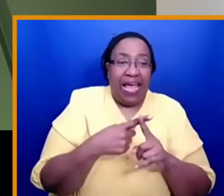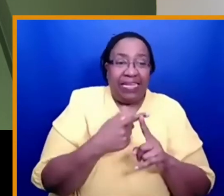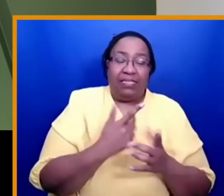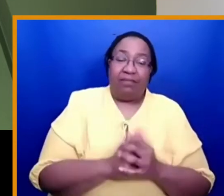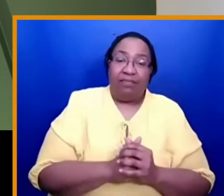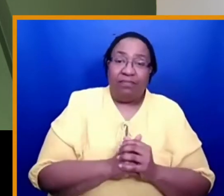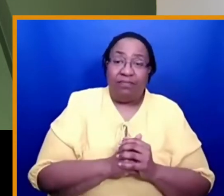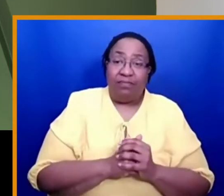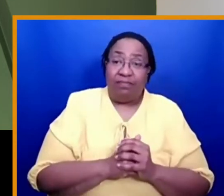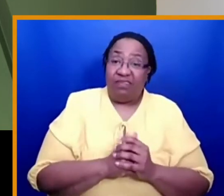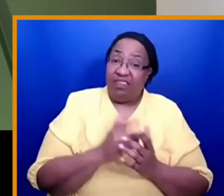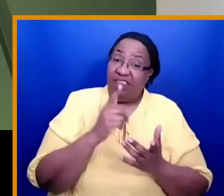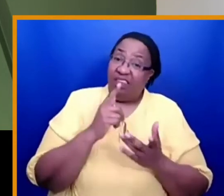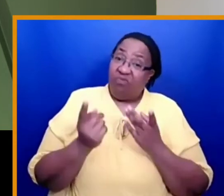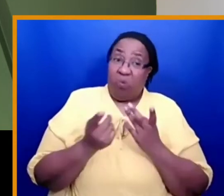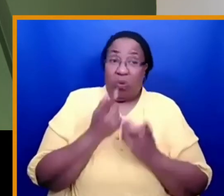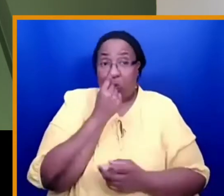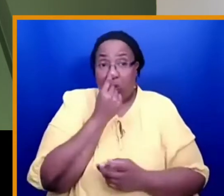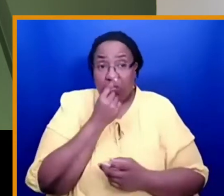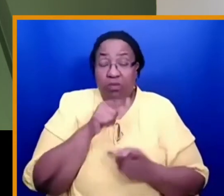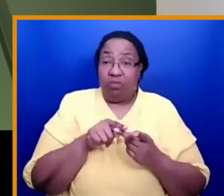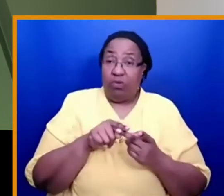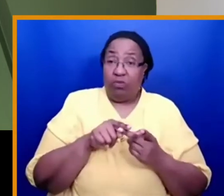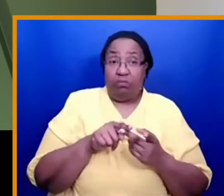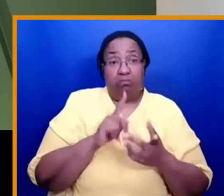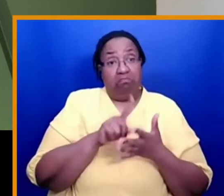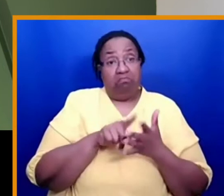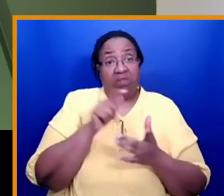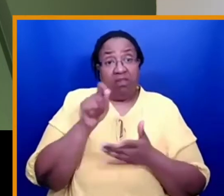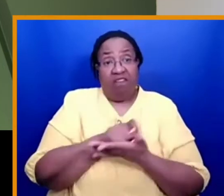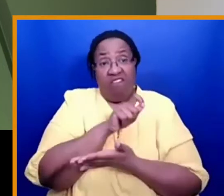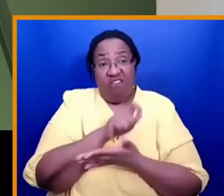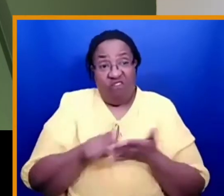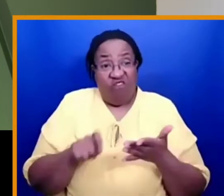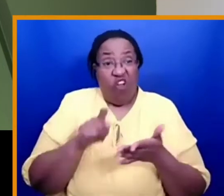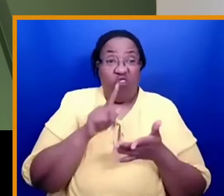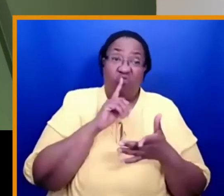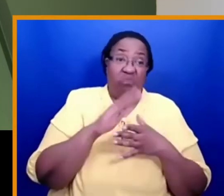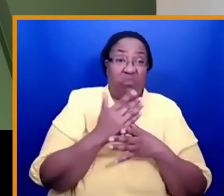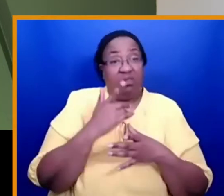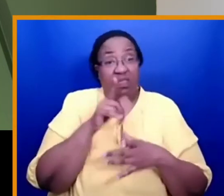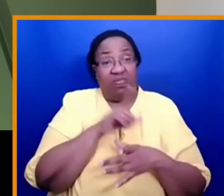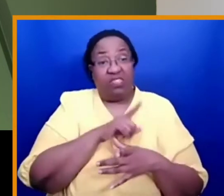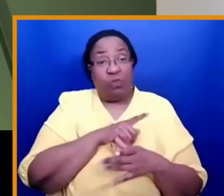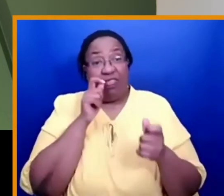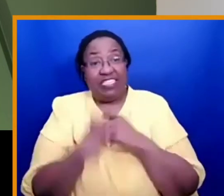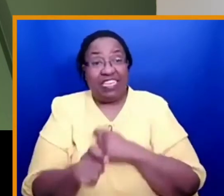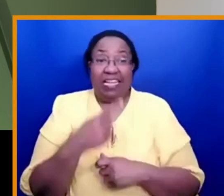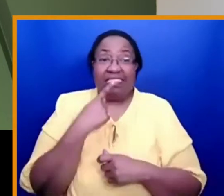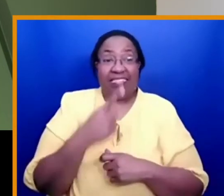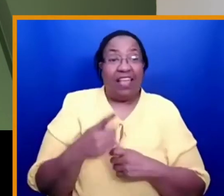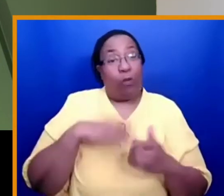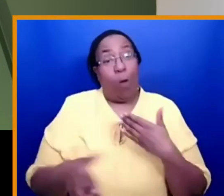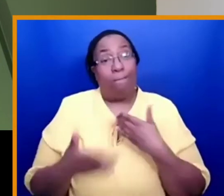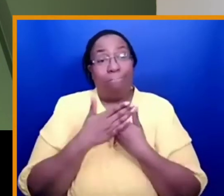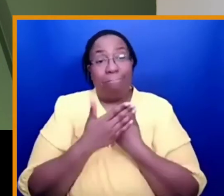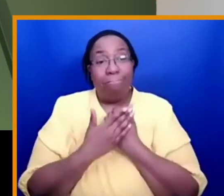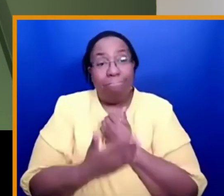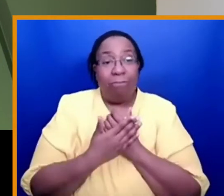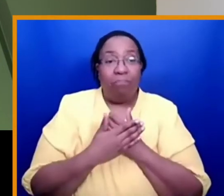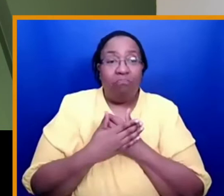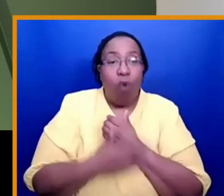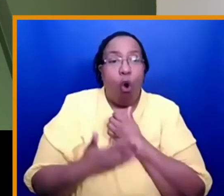broadly be divided into three bases. A tactical vote-winning argument. We're trying to win over blue wall voters. This is a policy that blue wall voters